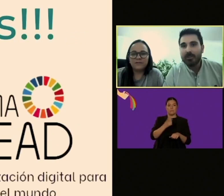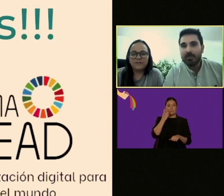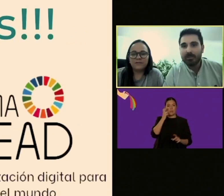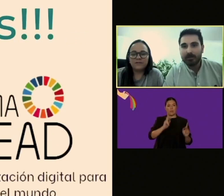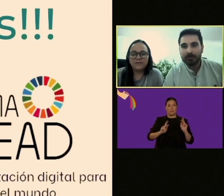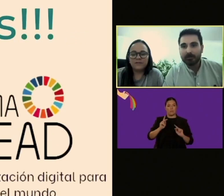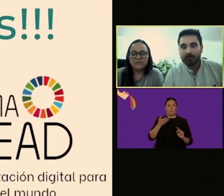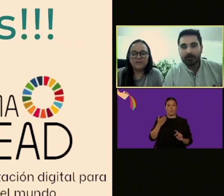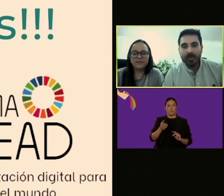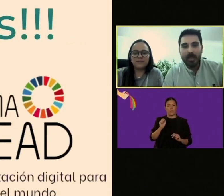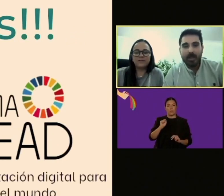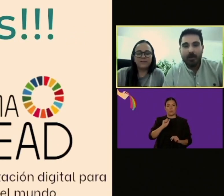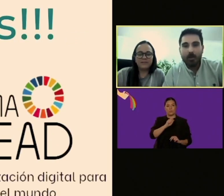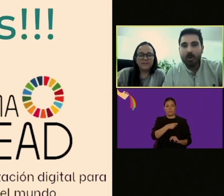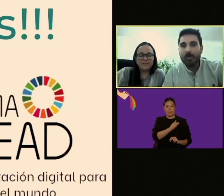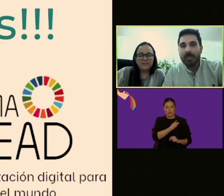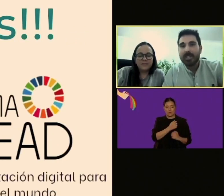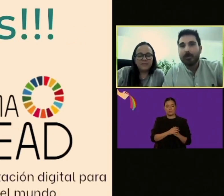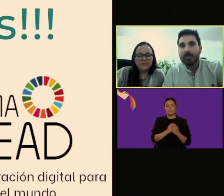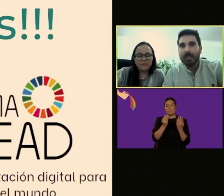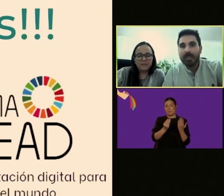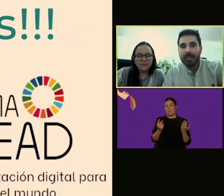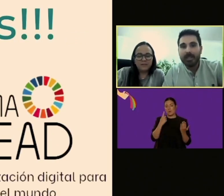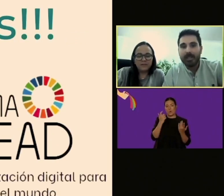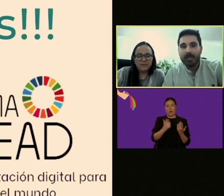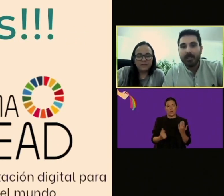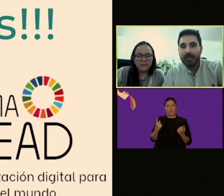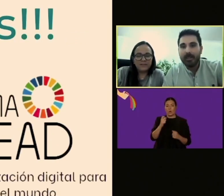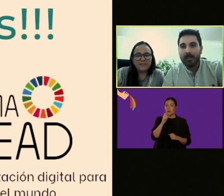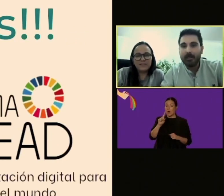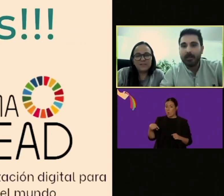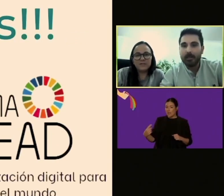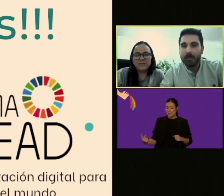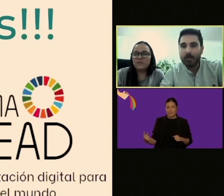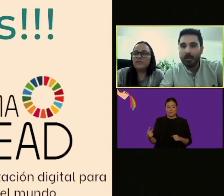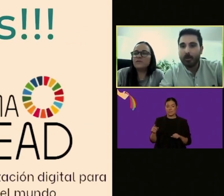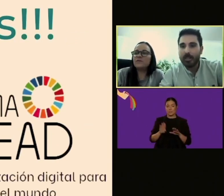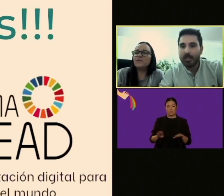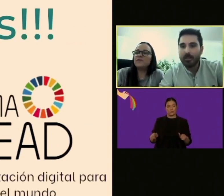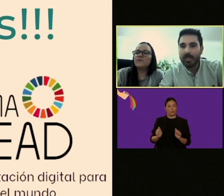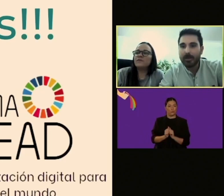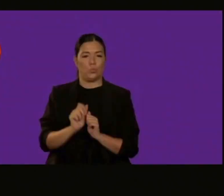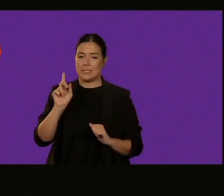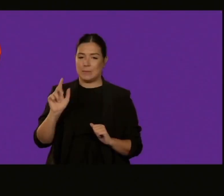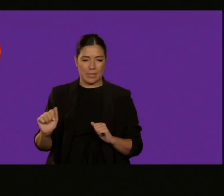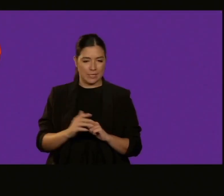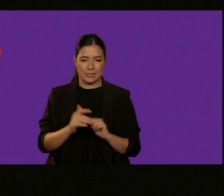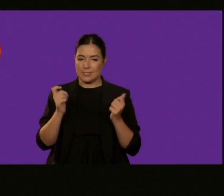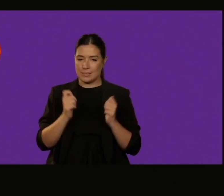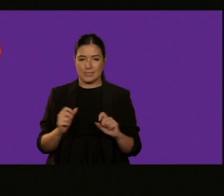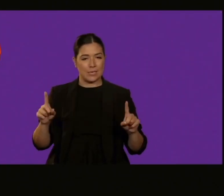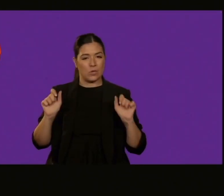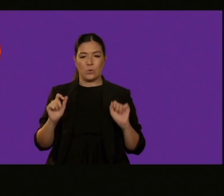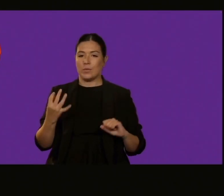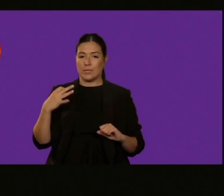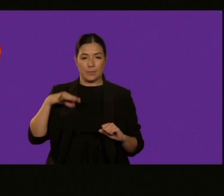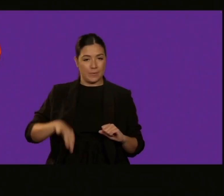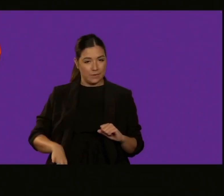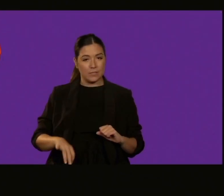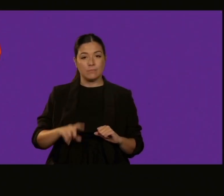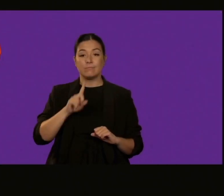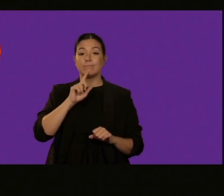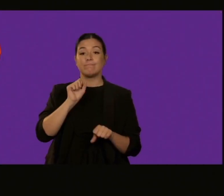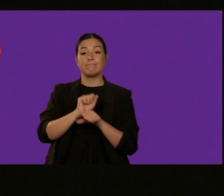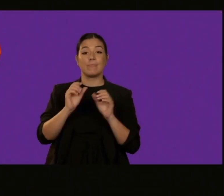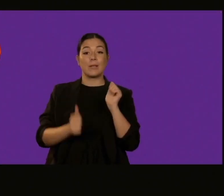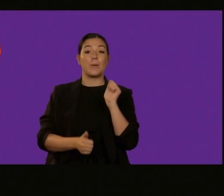And these are the websites where you can find the designs, and then we will share where you can find these